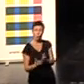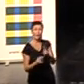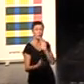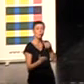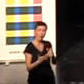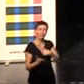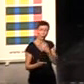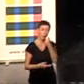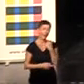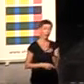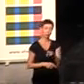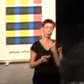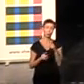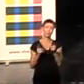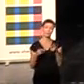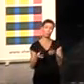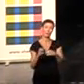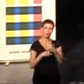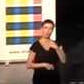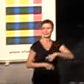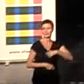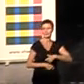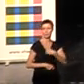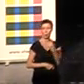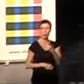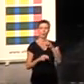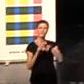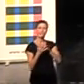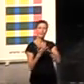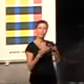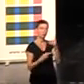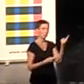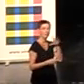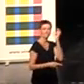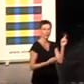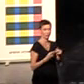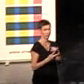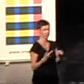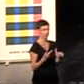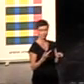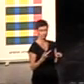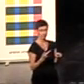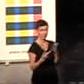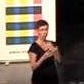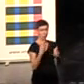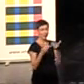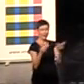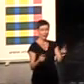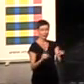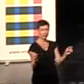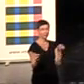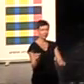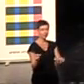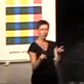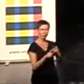bij offer to trajectories of bloomings dit is een woon in flemish en woon in friend and it's not just a language reference it's also the prince